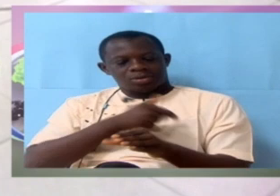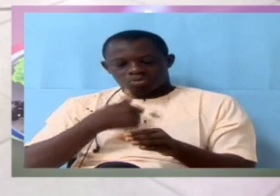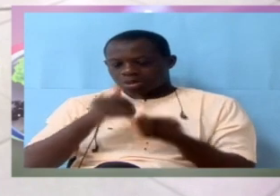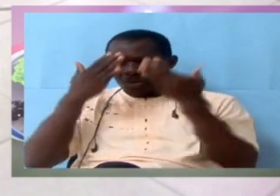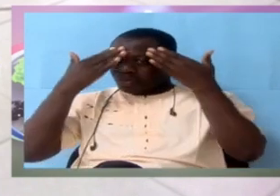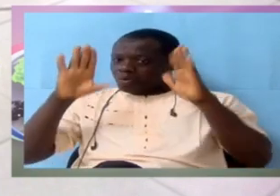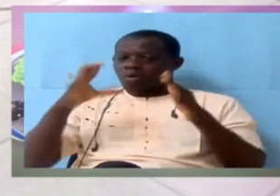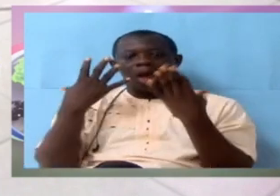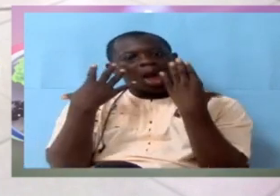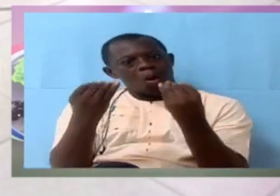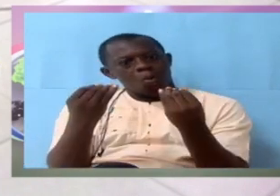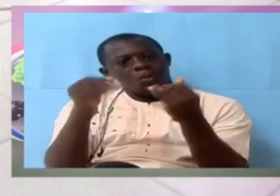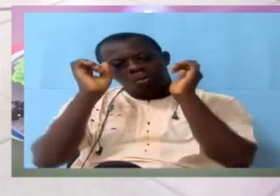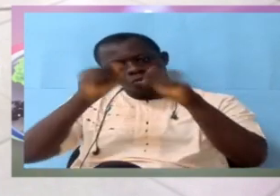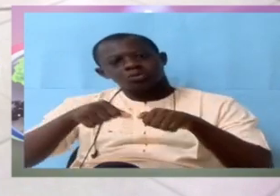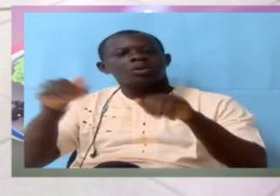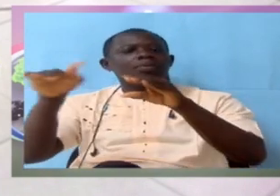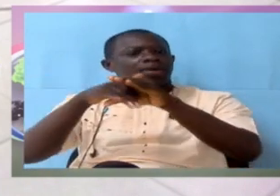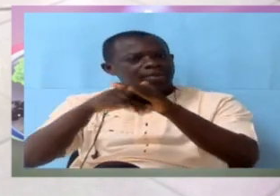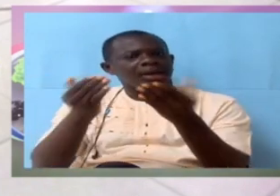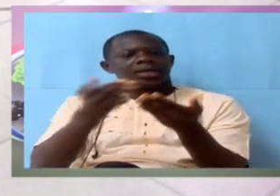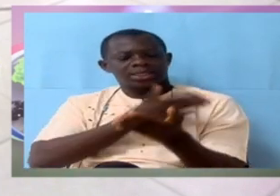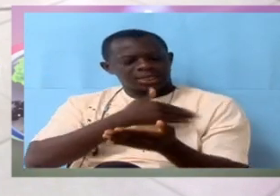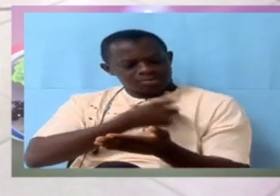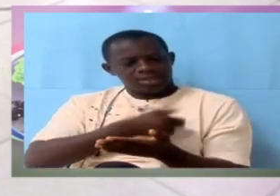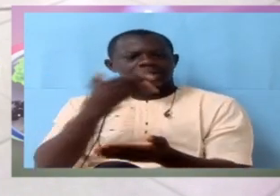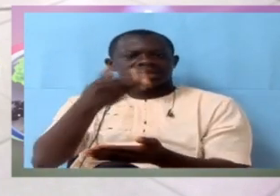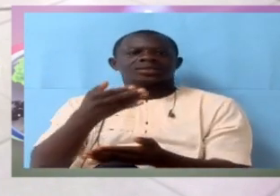join the treatment. I